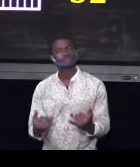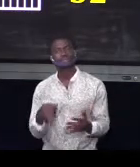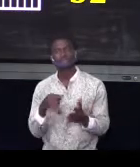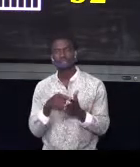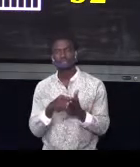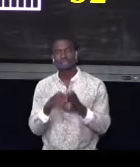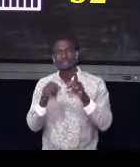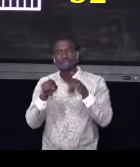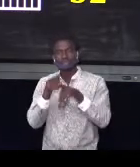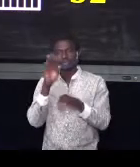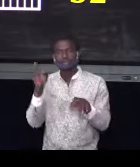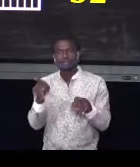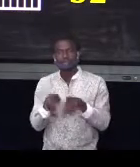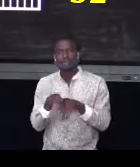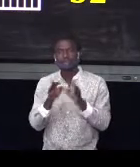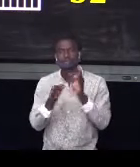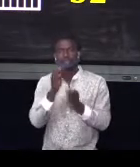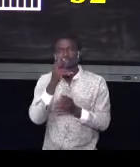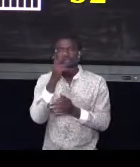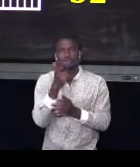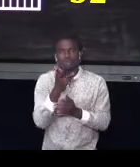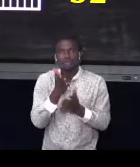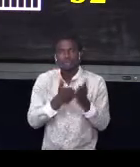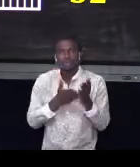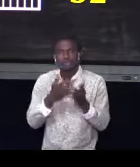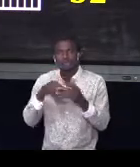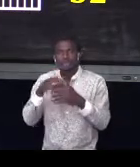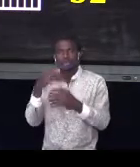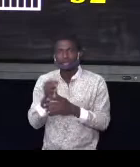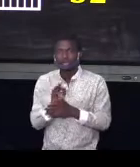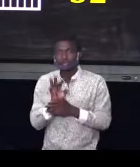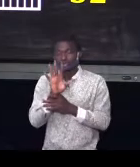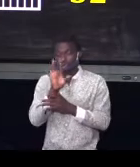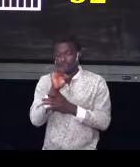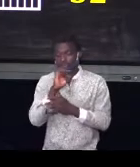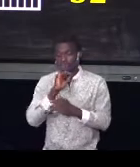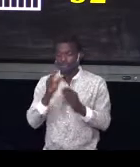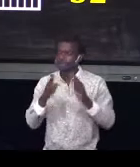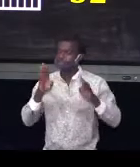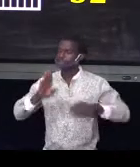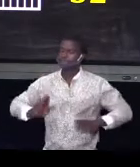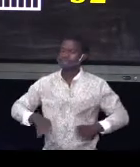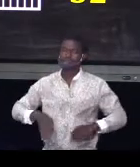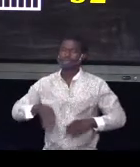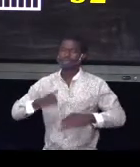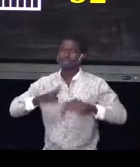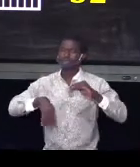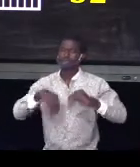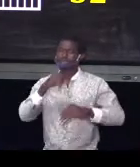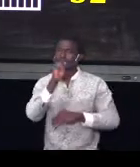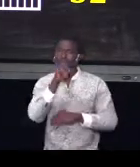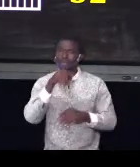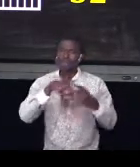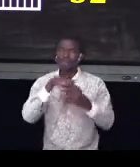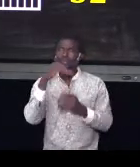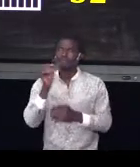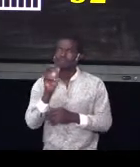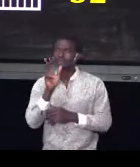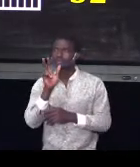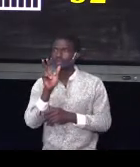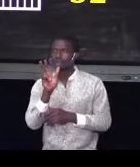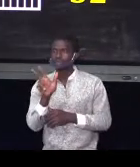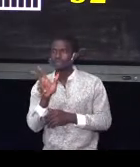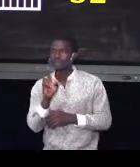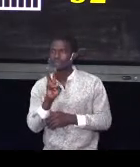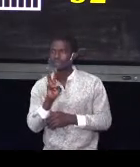so now it looks as if 3 parts out of 8 is bigger than 11 parts out of 32. And that means that in a test, if